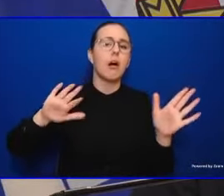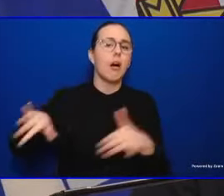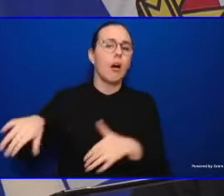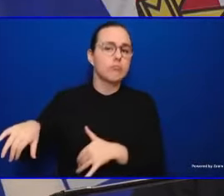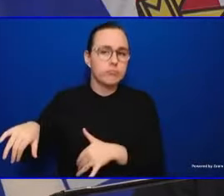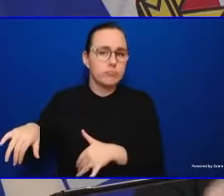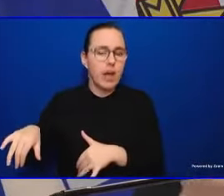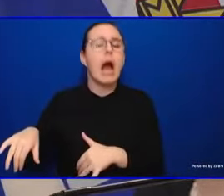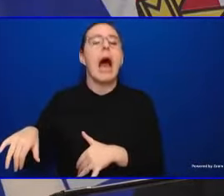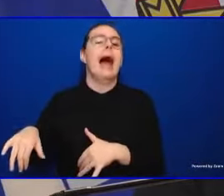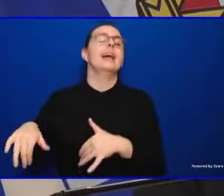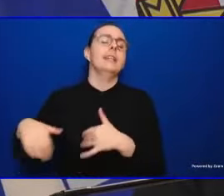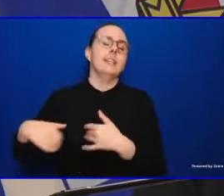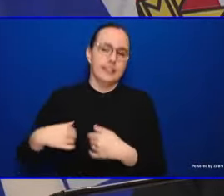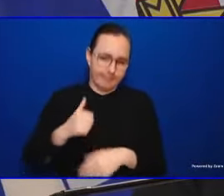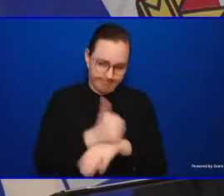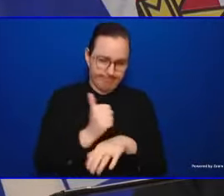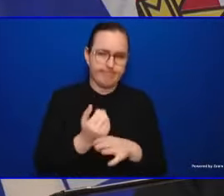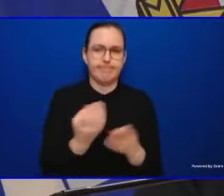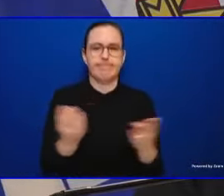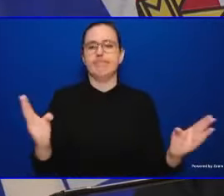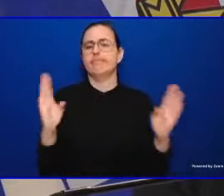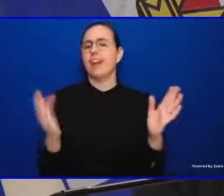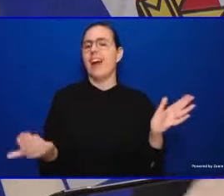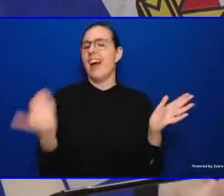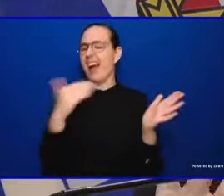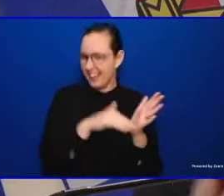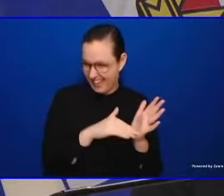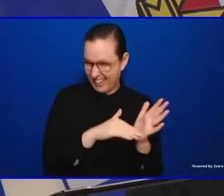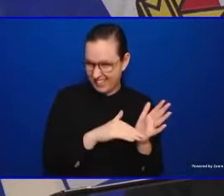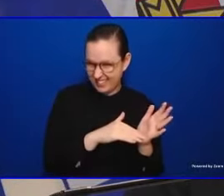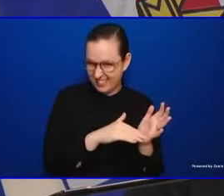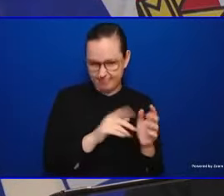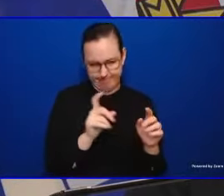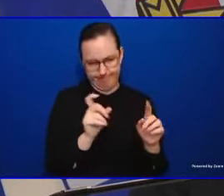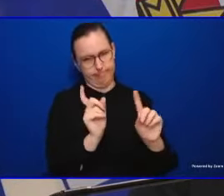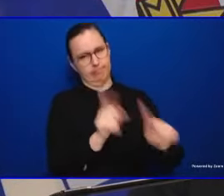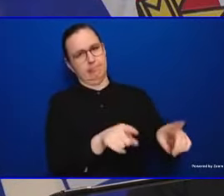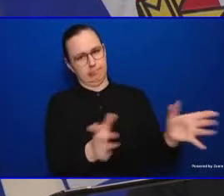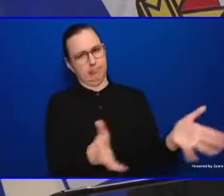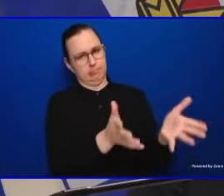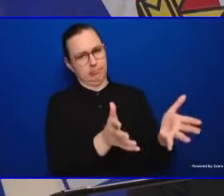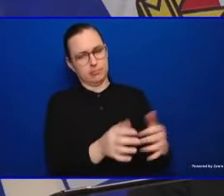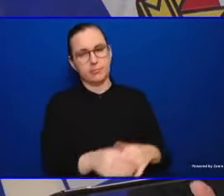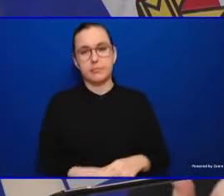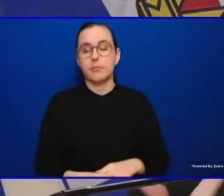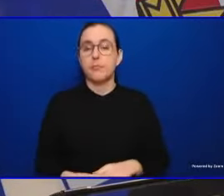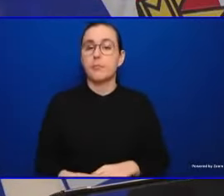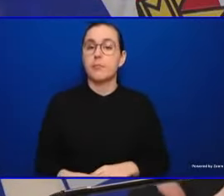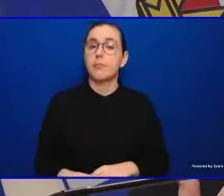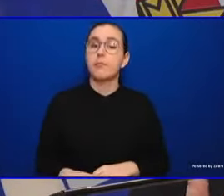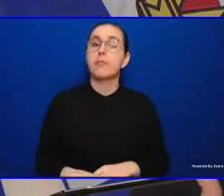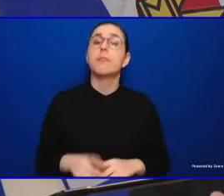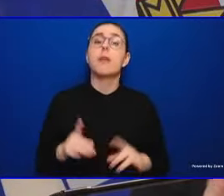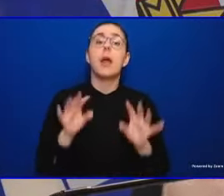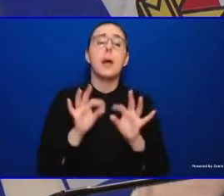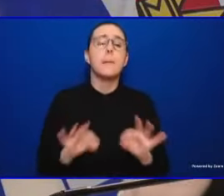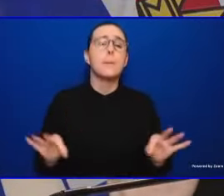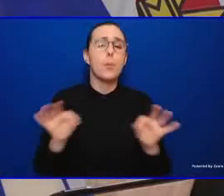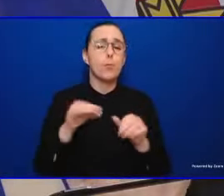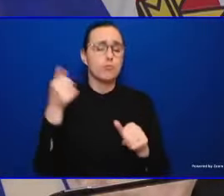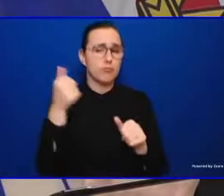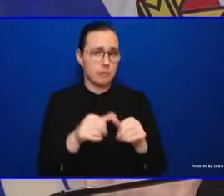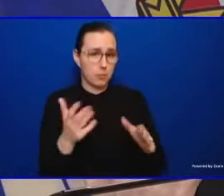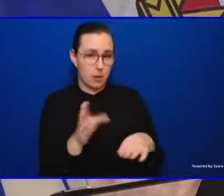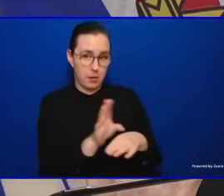getting those back. It's a consultative process as well, and that's part of the how they have worked so well. It's between the employer and the employees, and